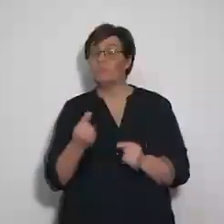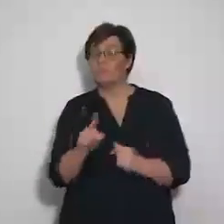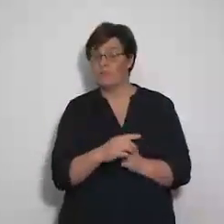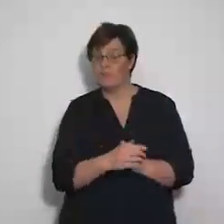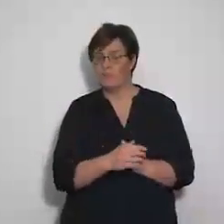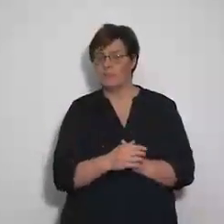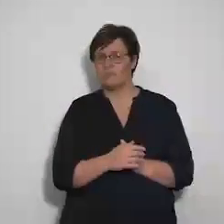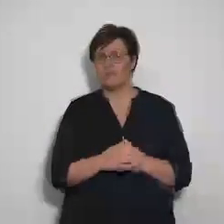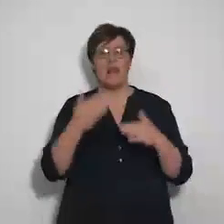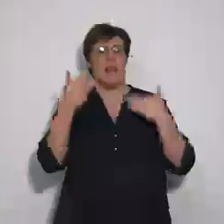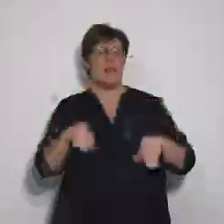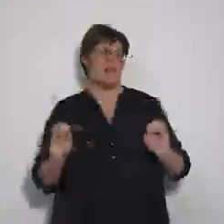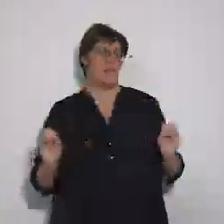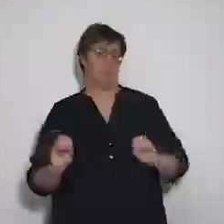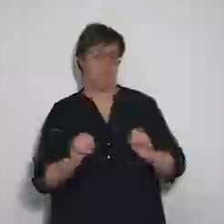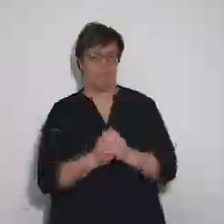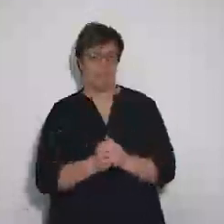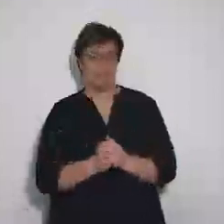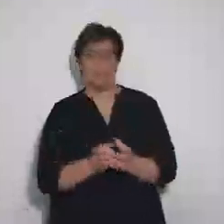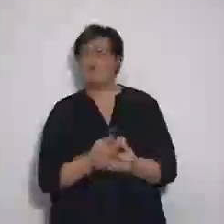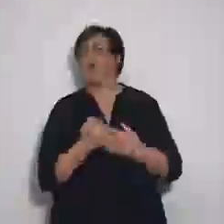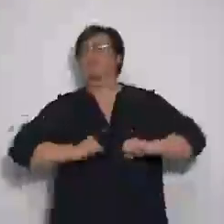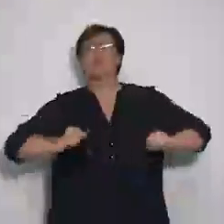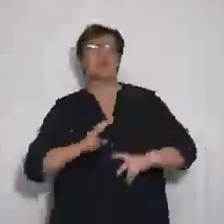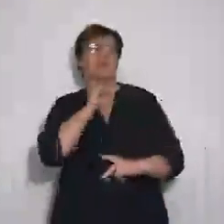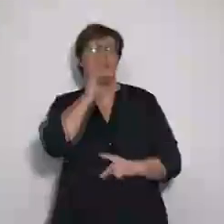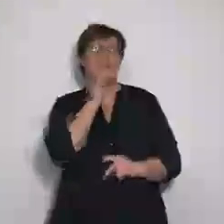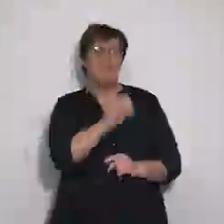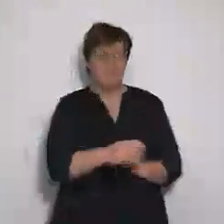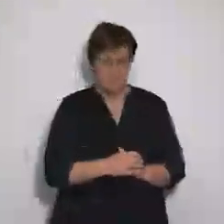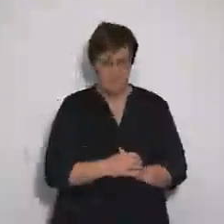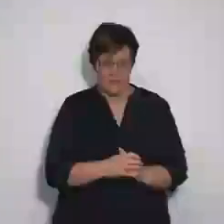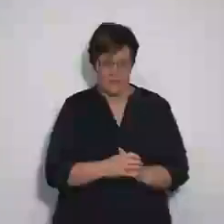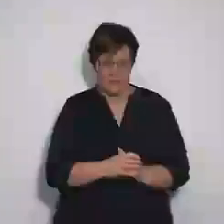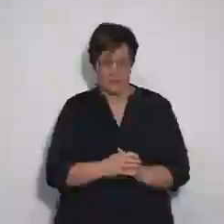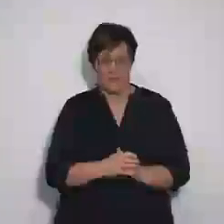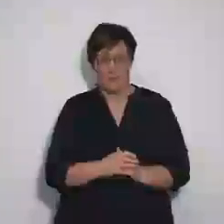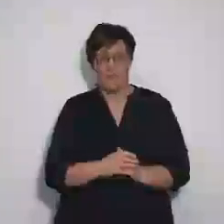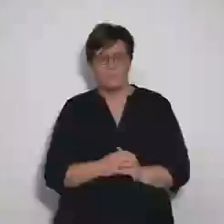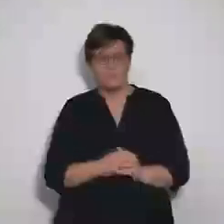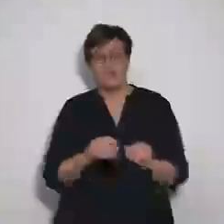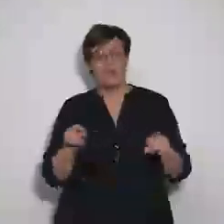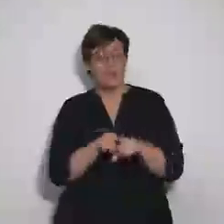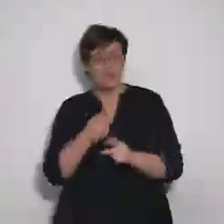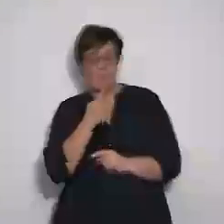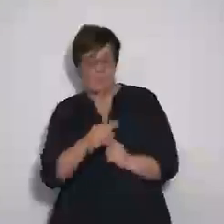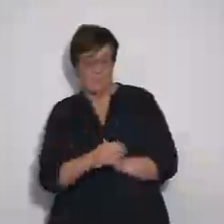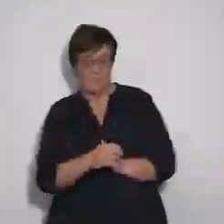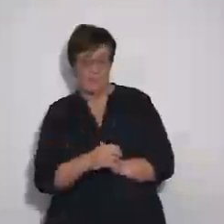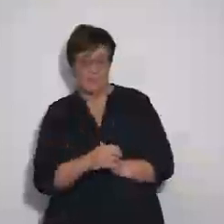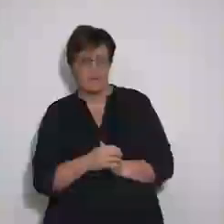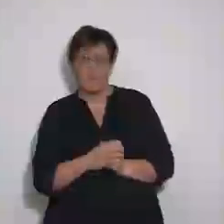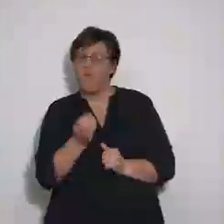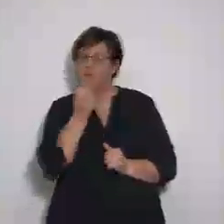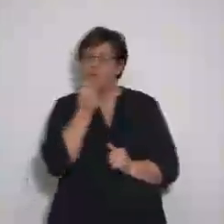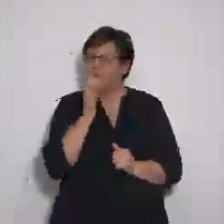what we've done is we've said no limiting factors, as much space as the bacteria need. We've also said,